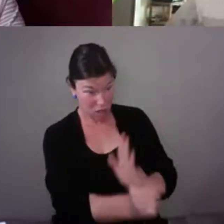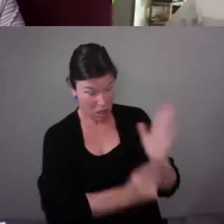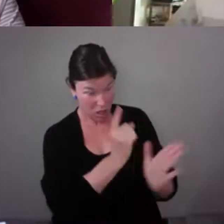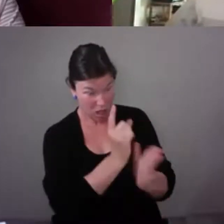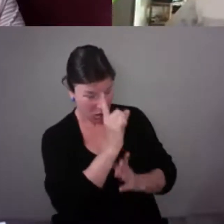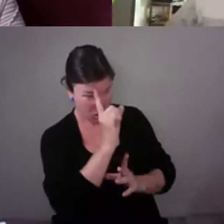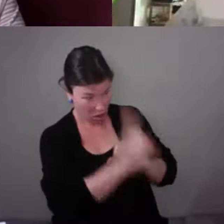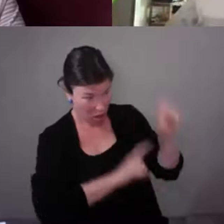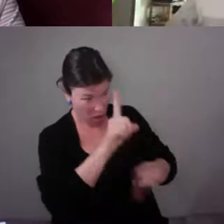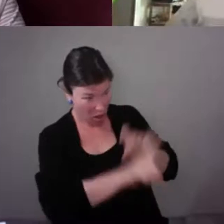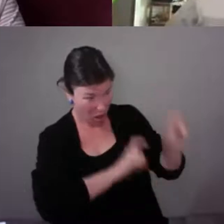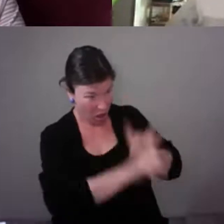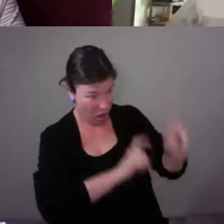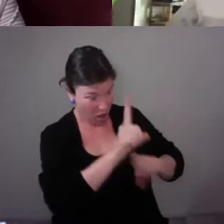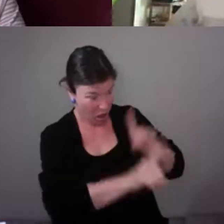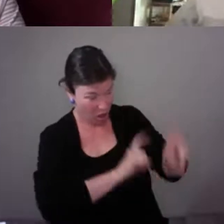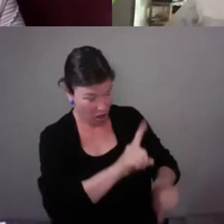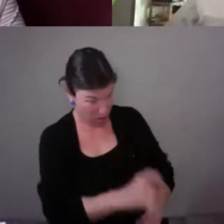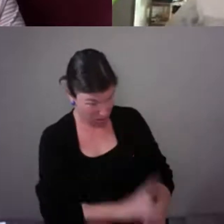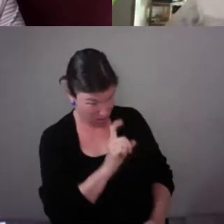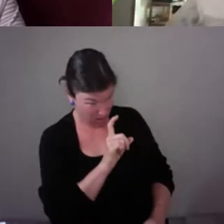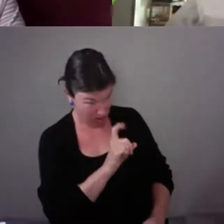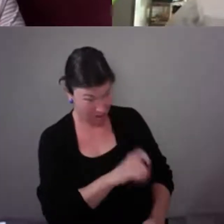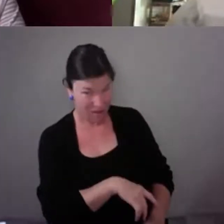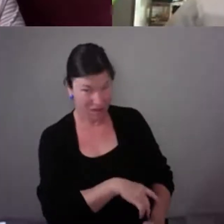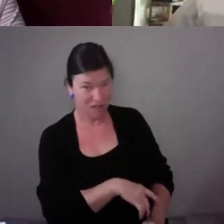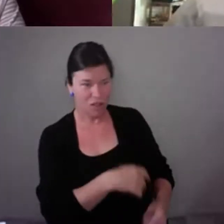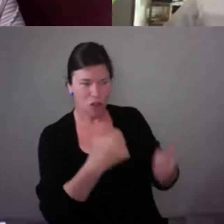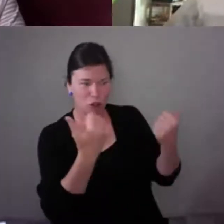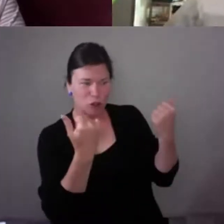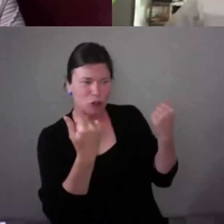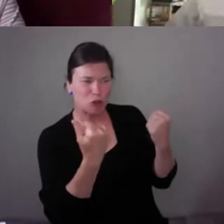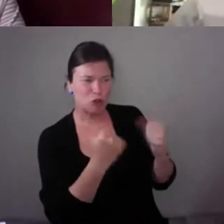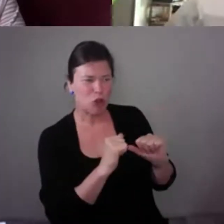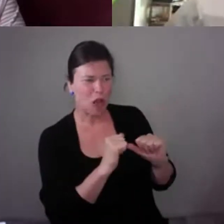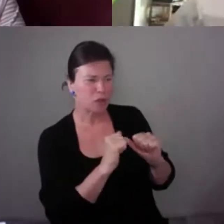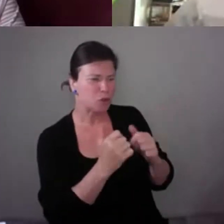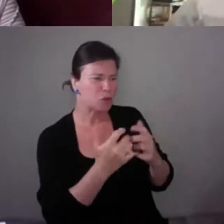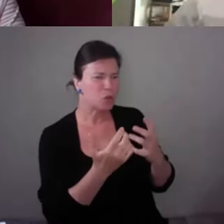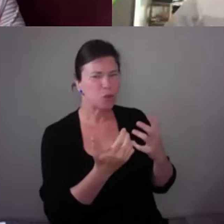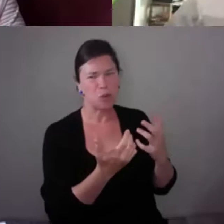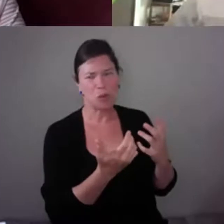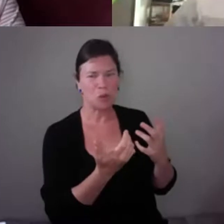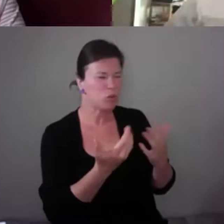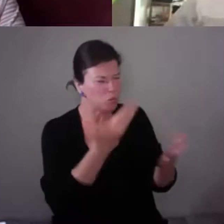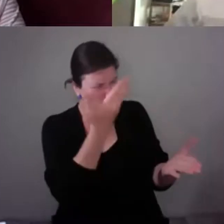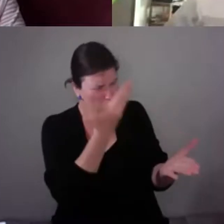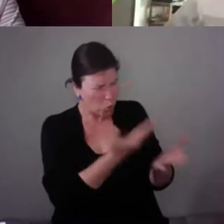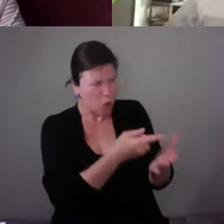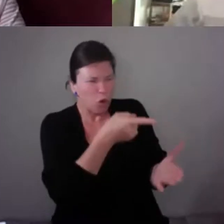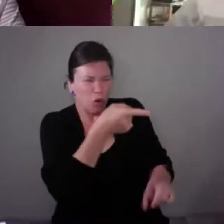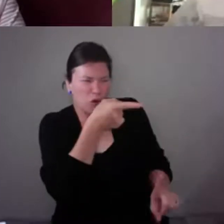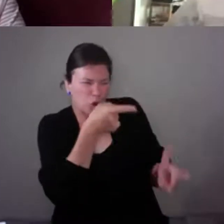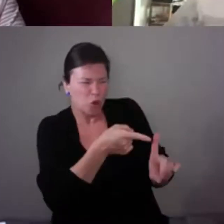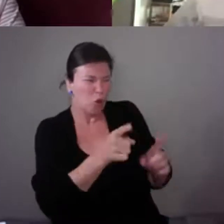they asked you questions, and they were trying to get you to change your story. To